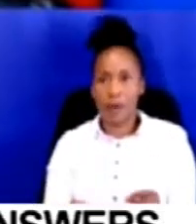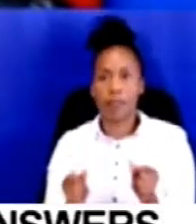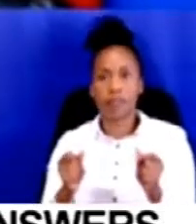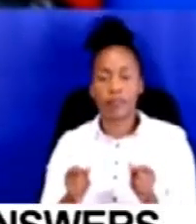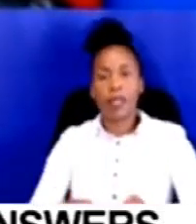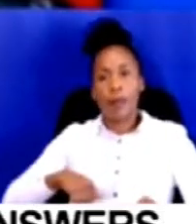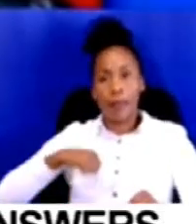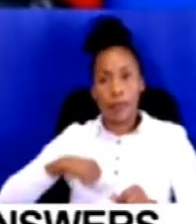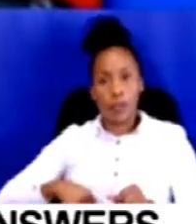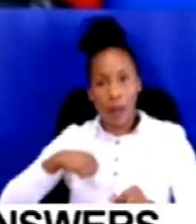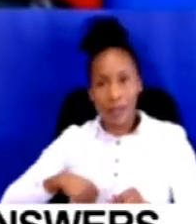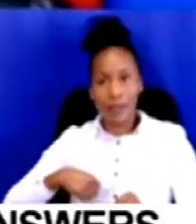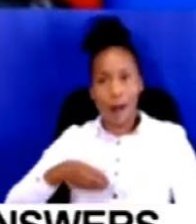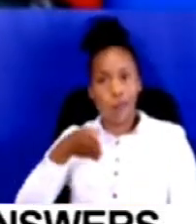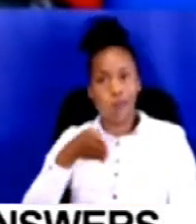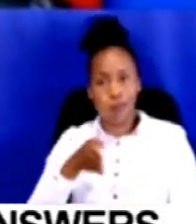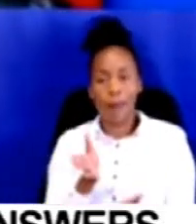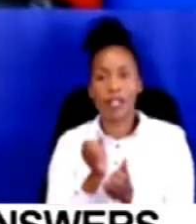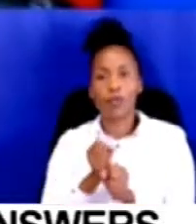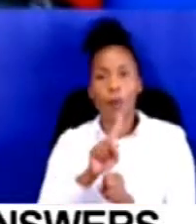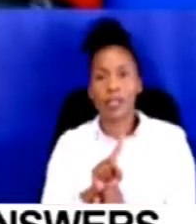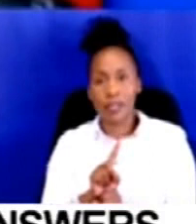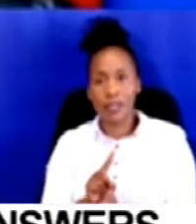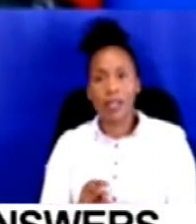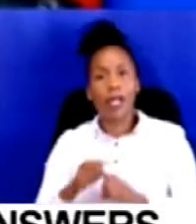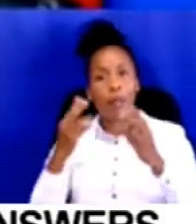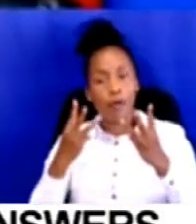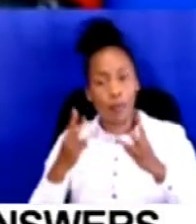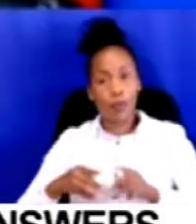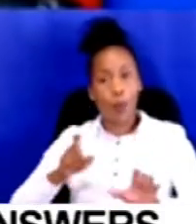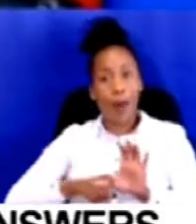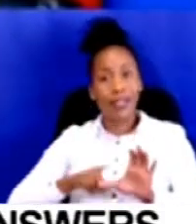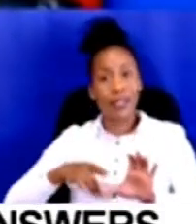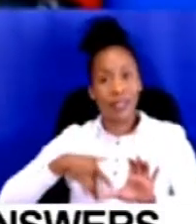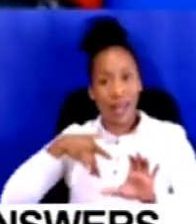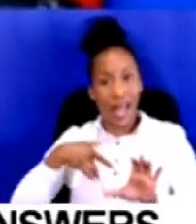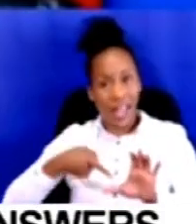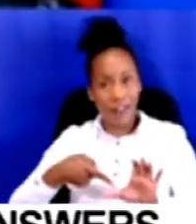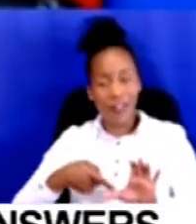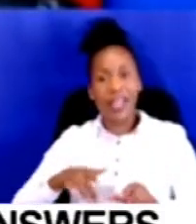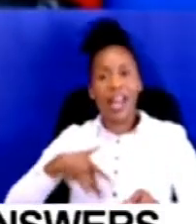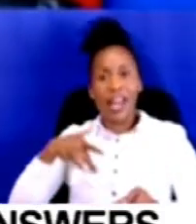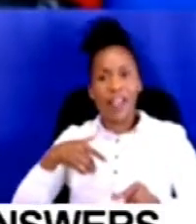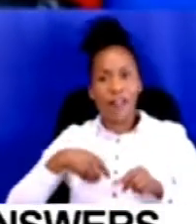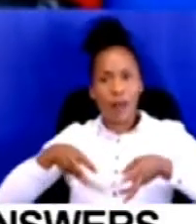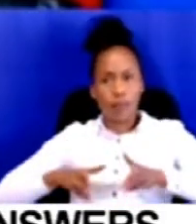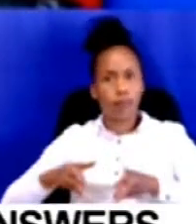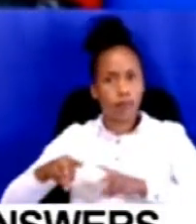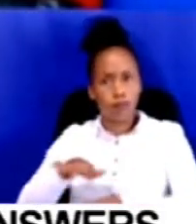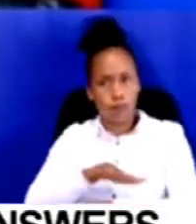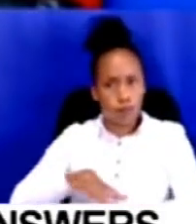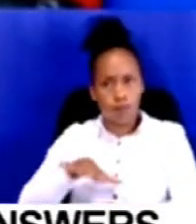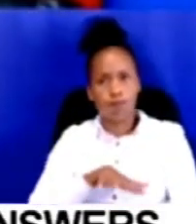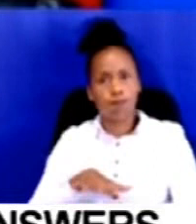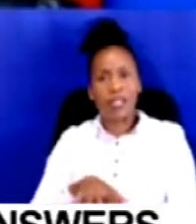Municipalities are there to ensure that people's quality of life and living conditions are of